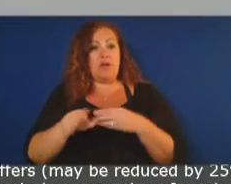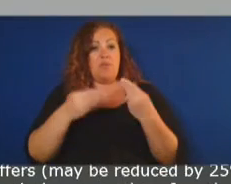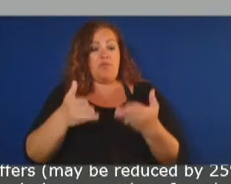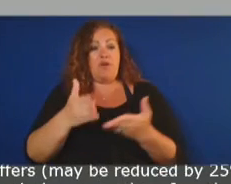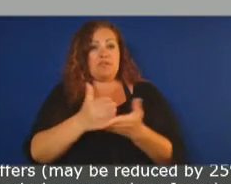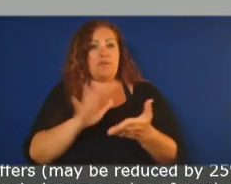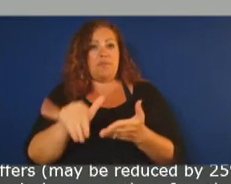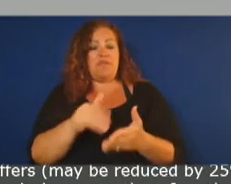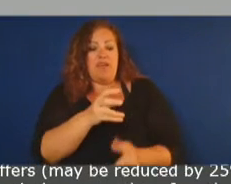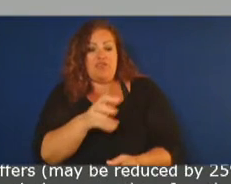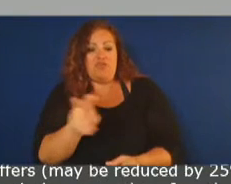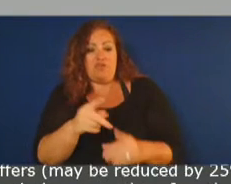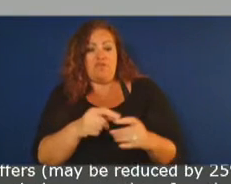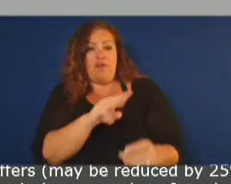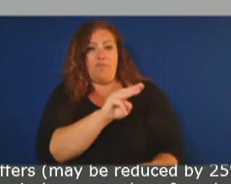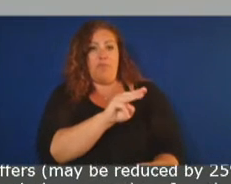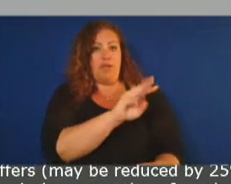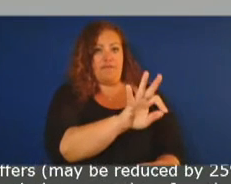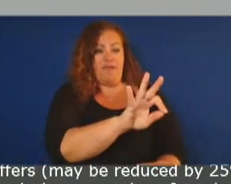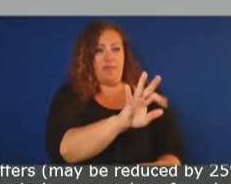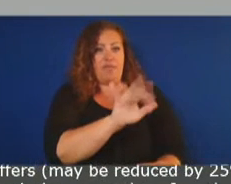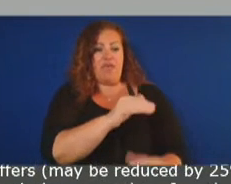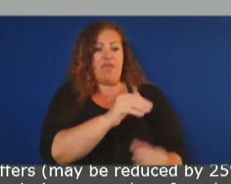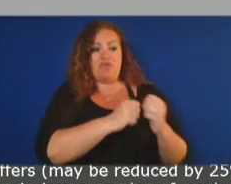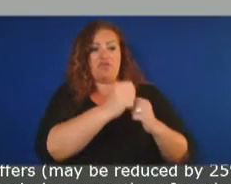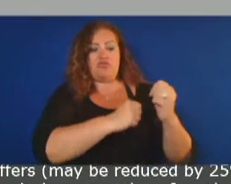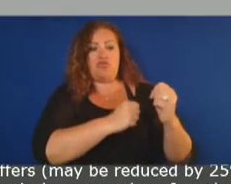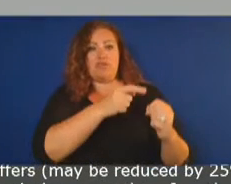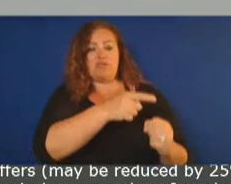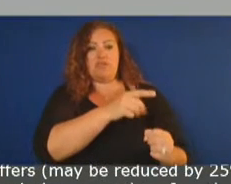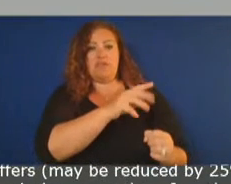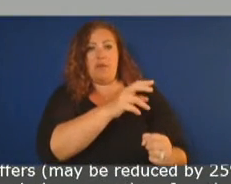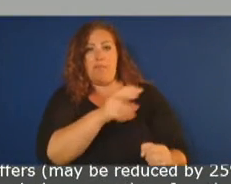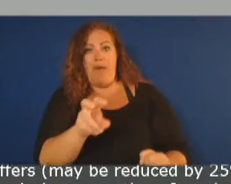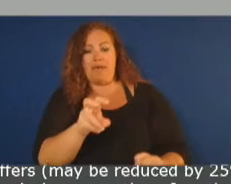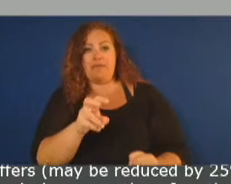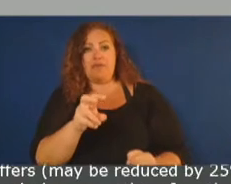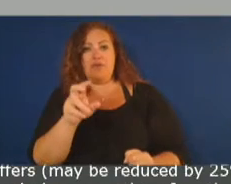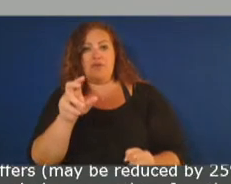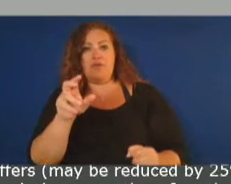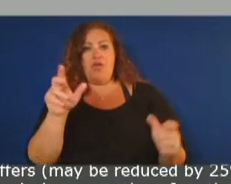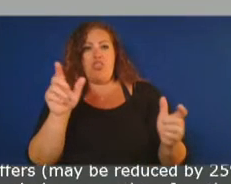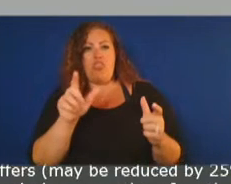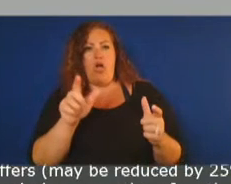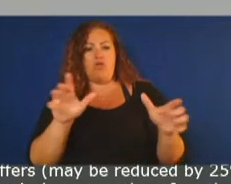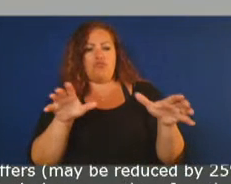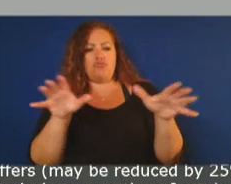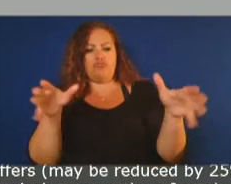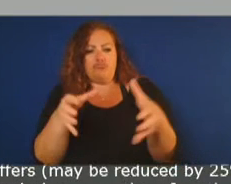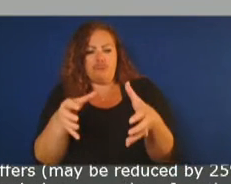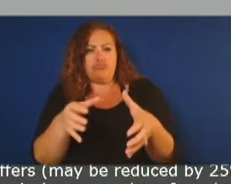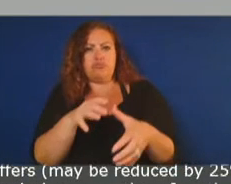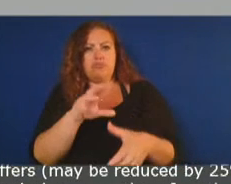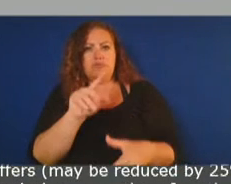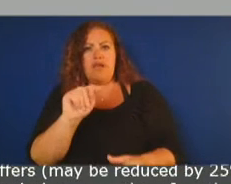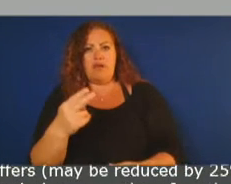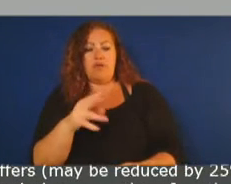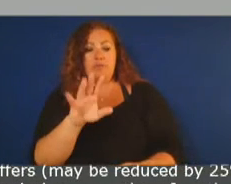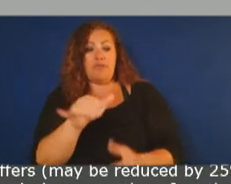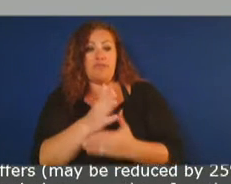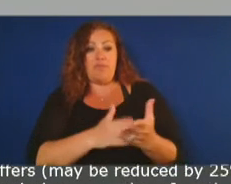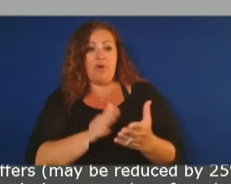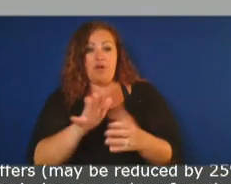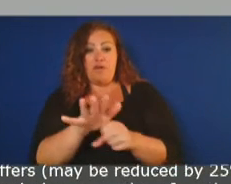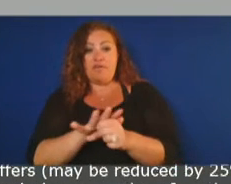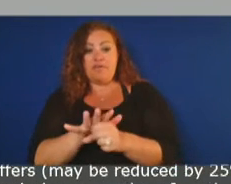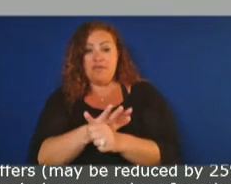back from the multif family that's under construction back to uh some lower density Town Homes at this portion of the site U does